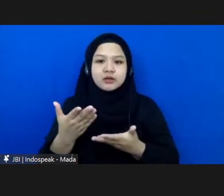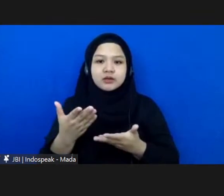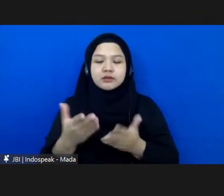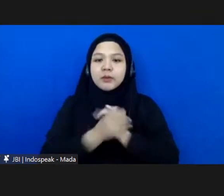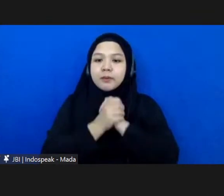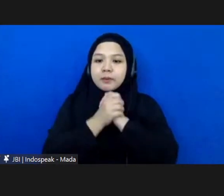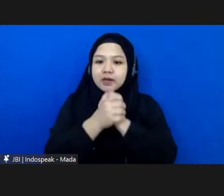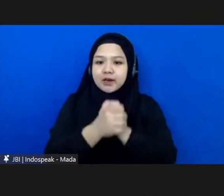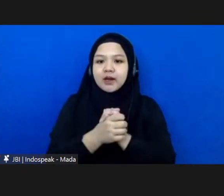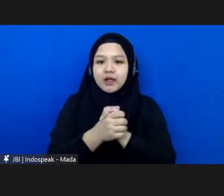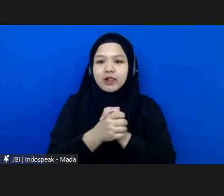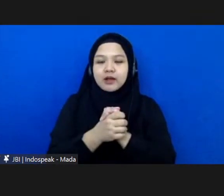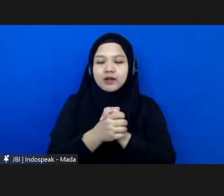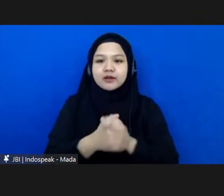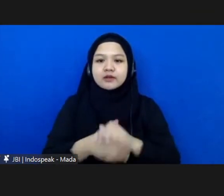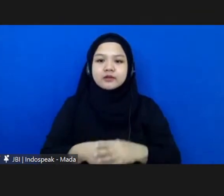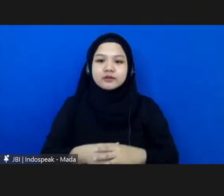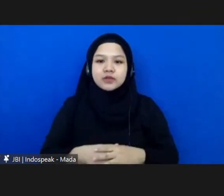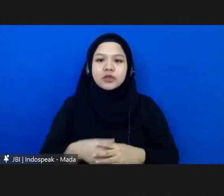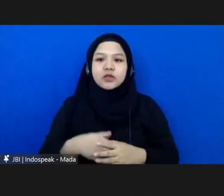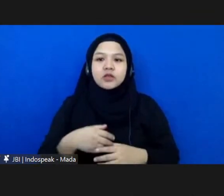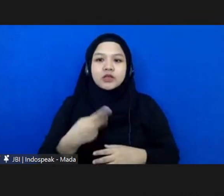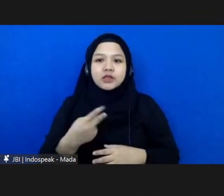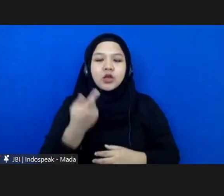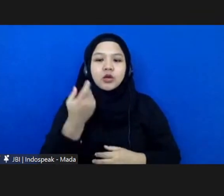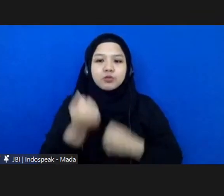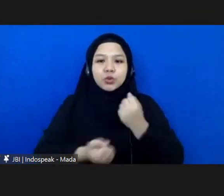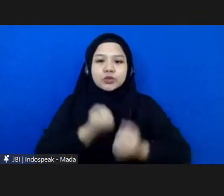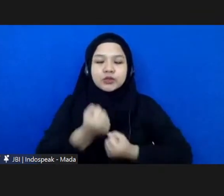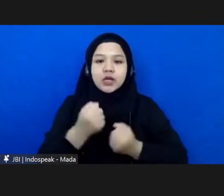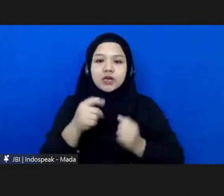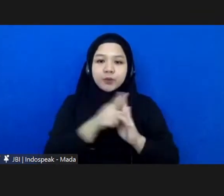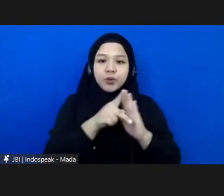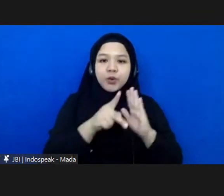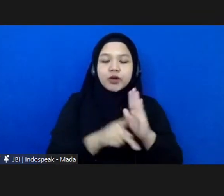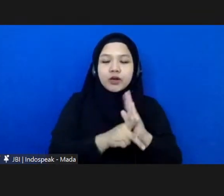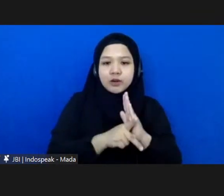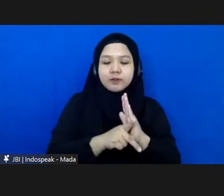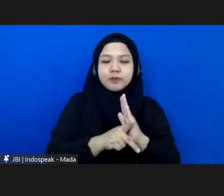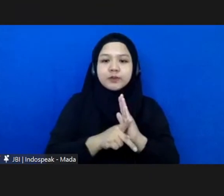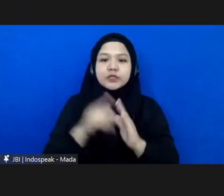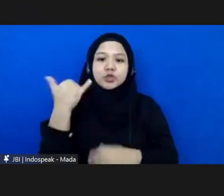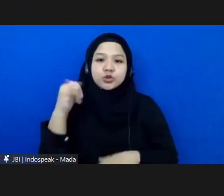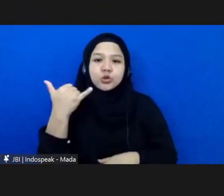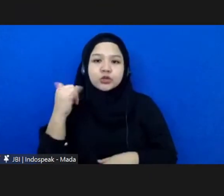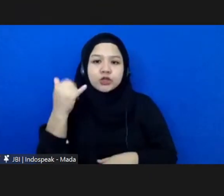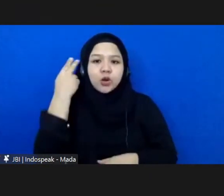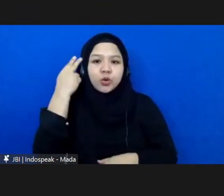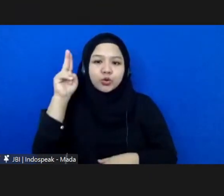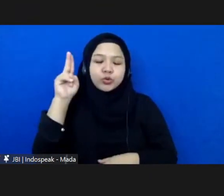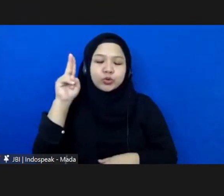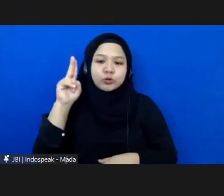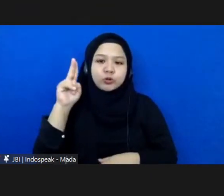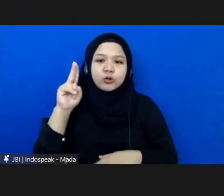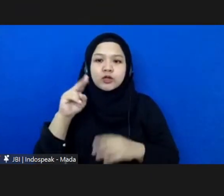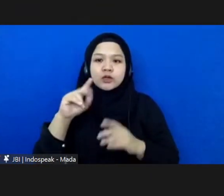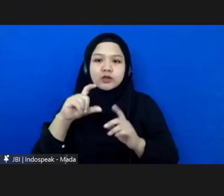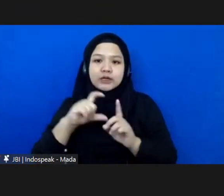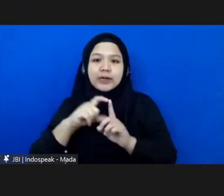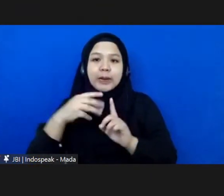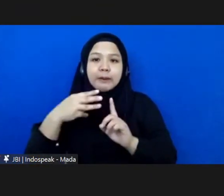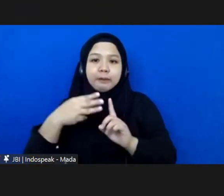present our work in eliminating dengue in Yogyakarta. I will share my screen now.